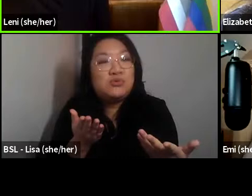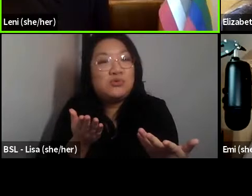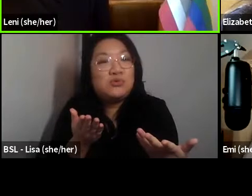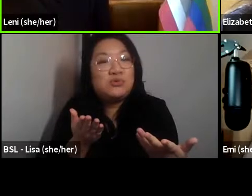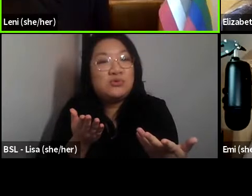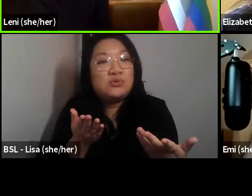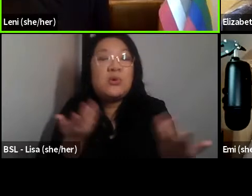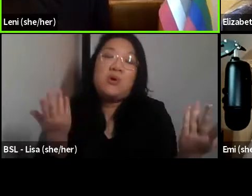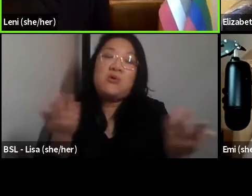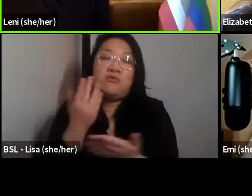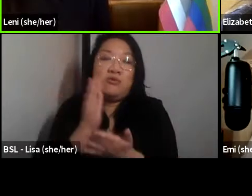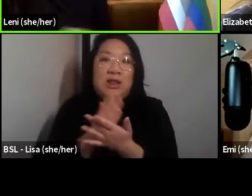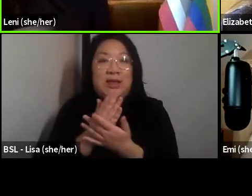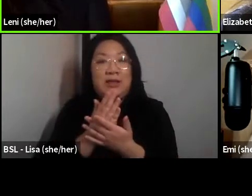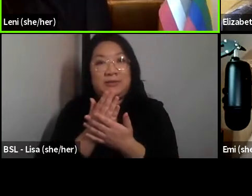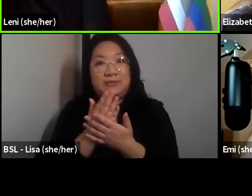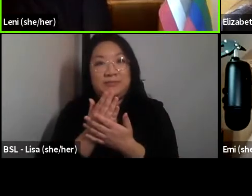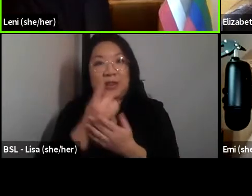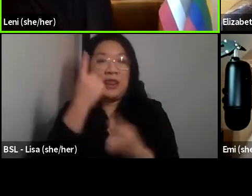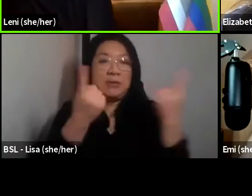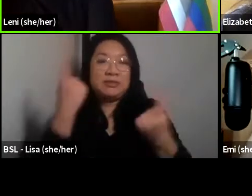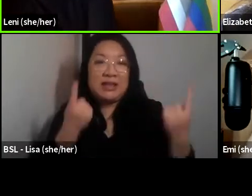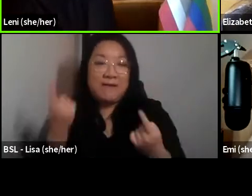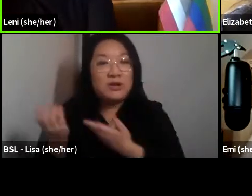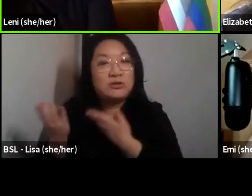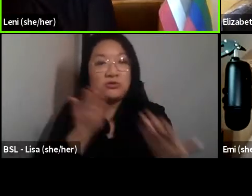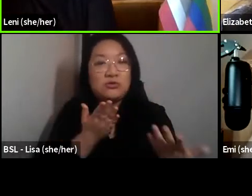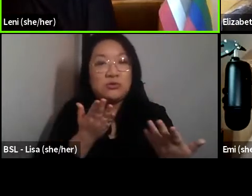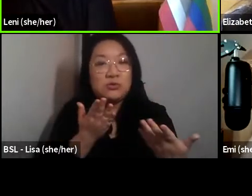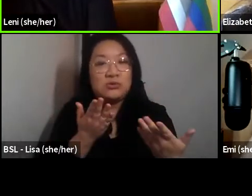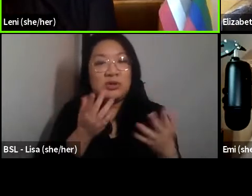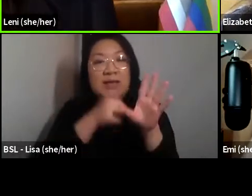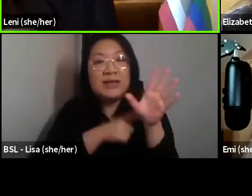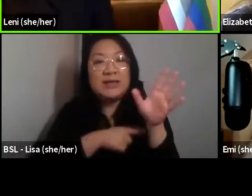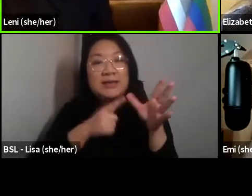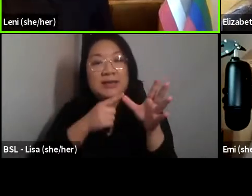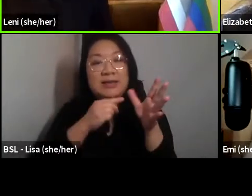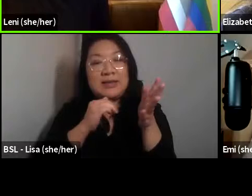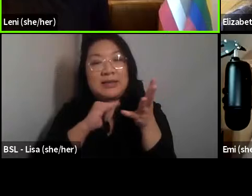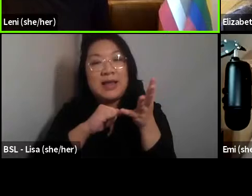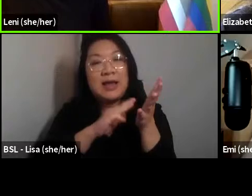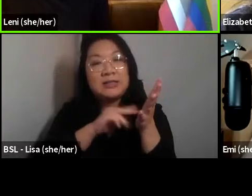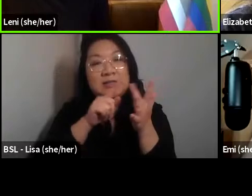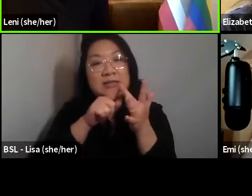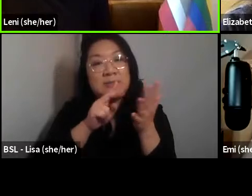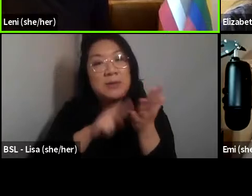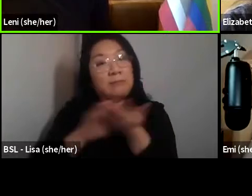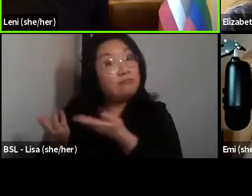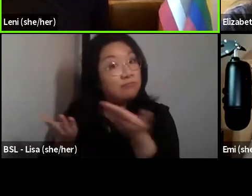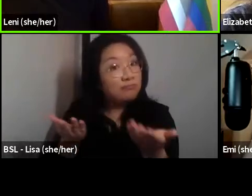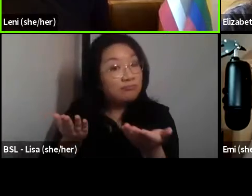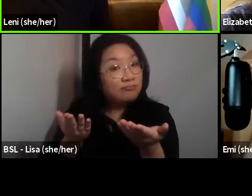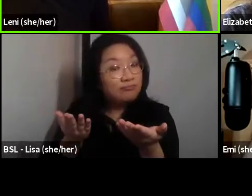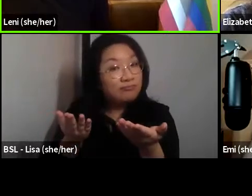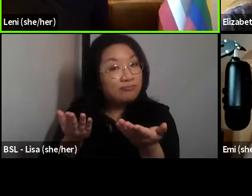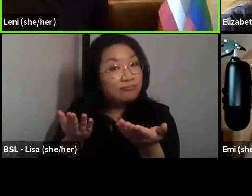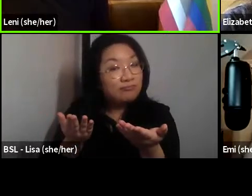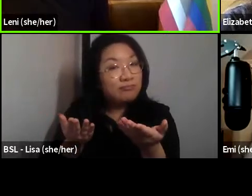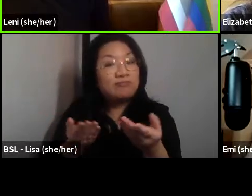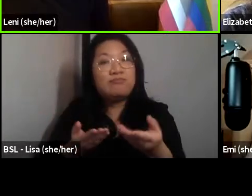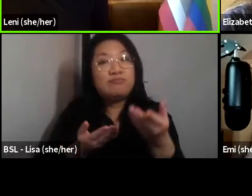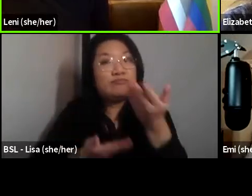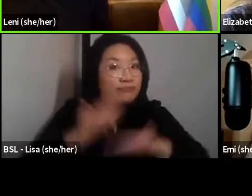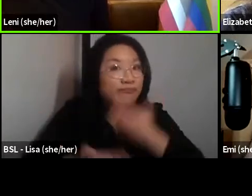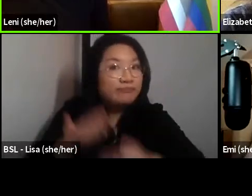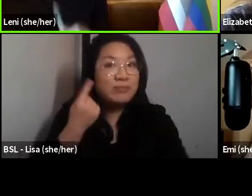ask everyone to introduce themselves. So if I can start, Yasmin, with you, could you introduce yourself, your pronouns, and tell us just a little bit about